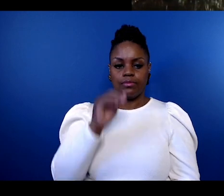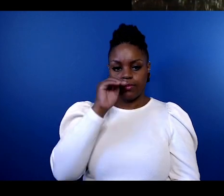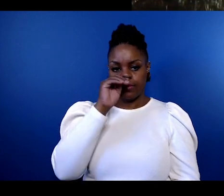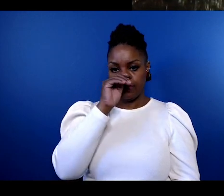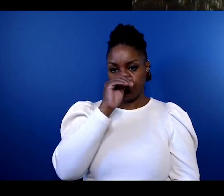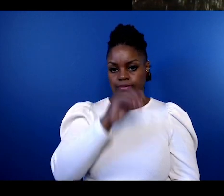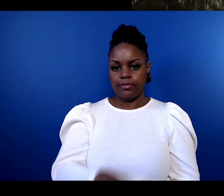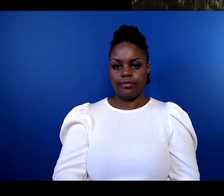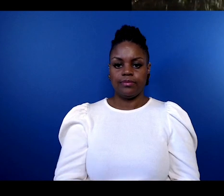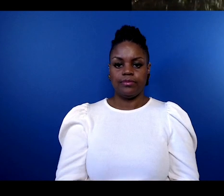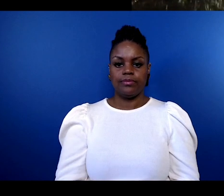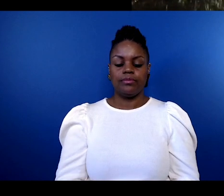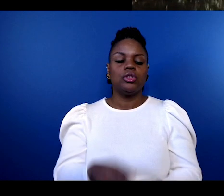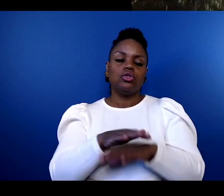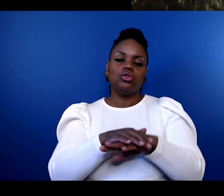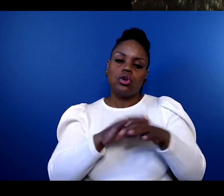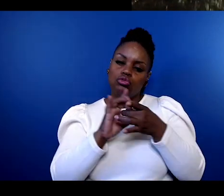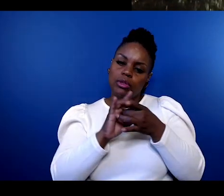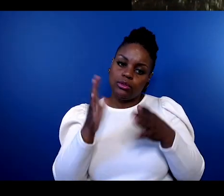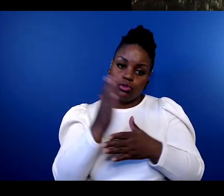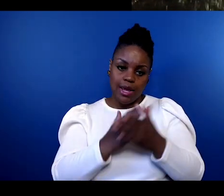We're going to come back up towards the front of your mat.